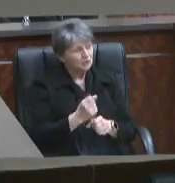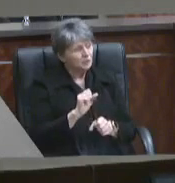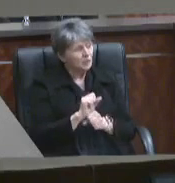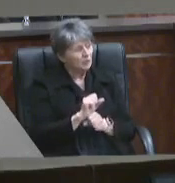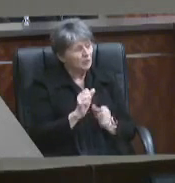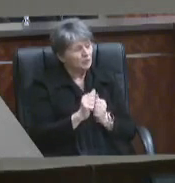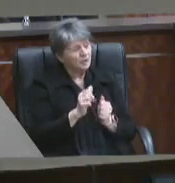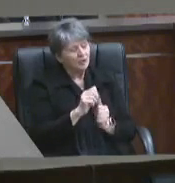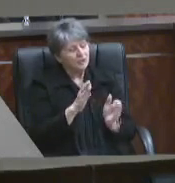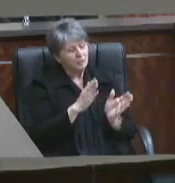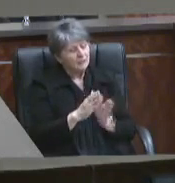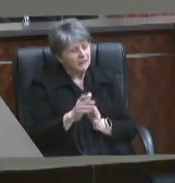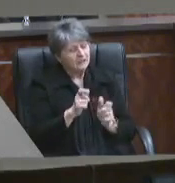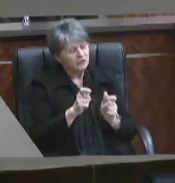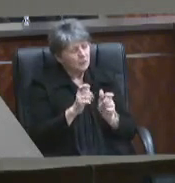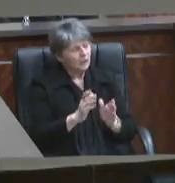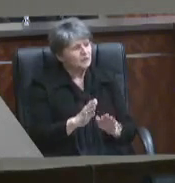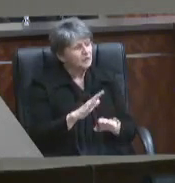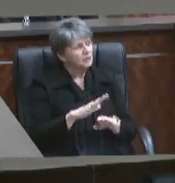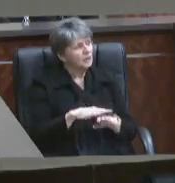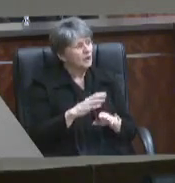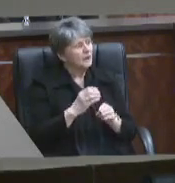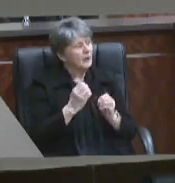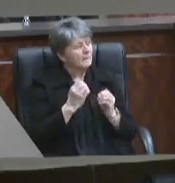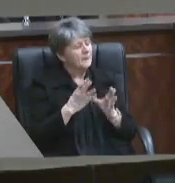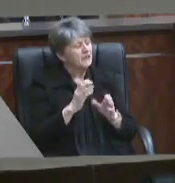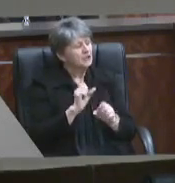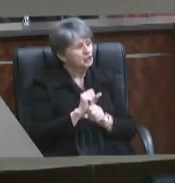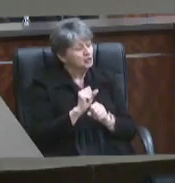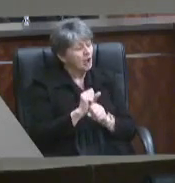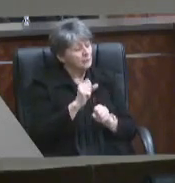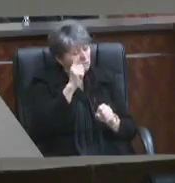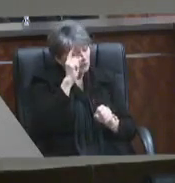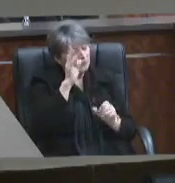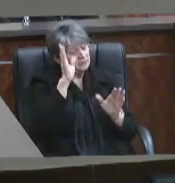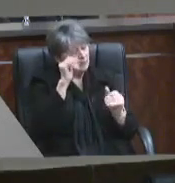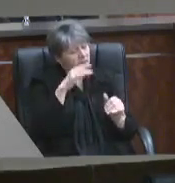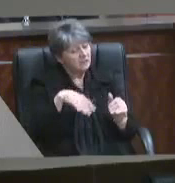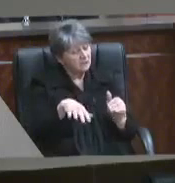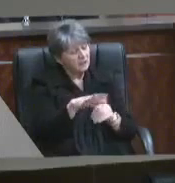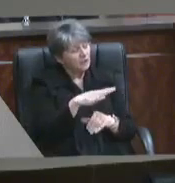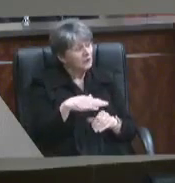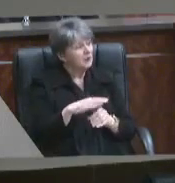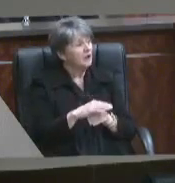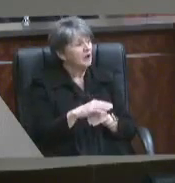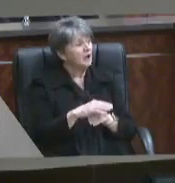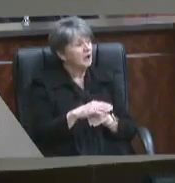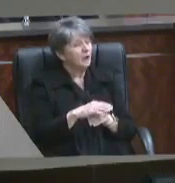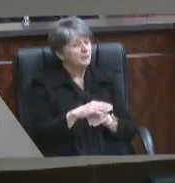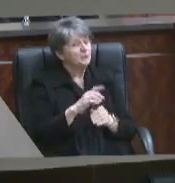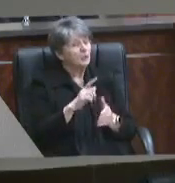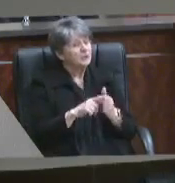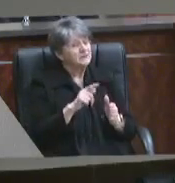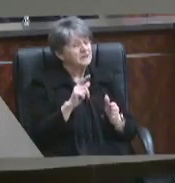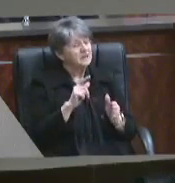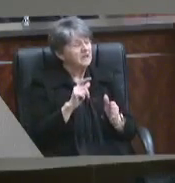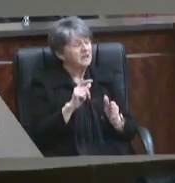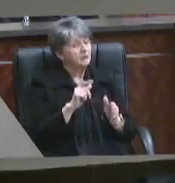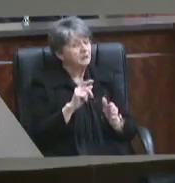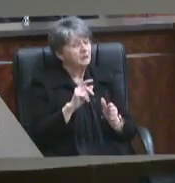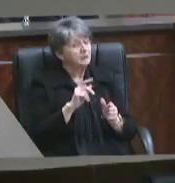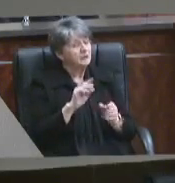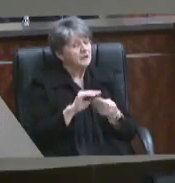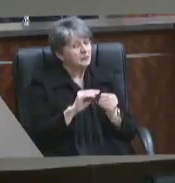planning directors on how many jobs are expected in this region, what's the population expectation in the region in